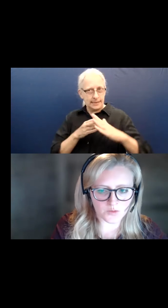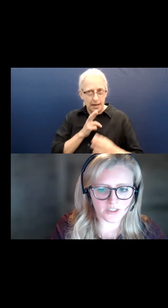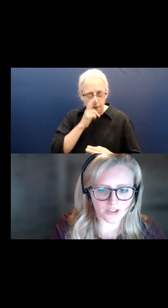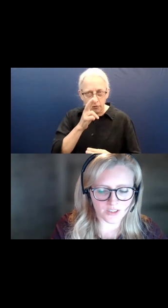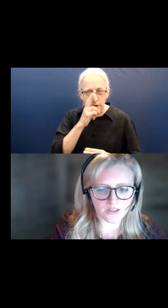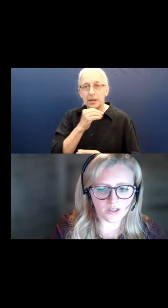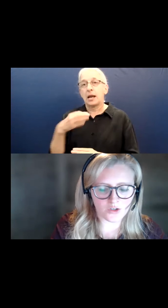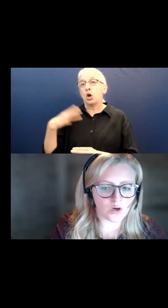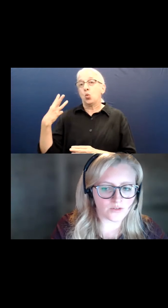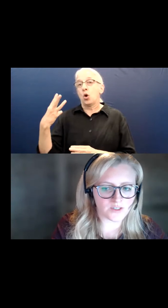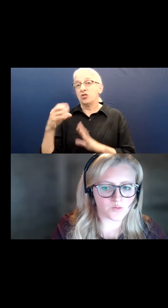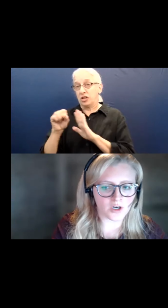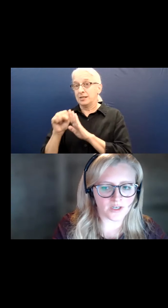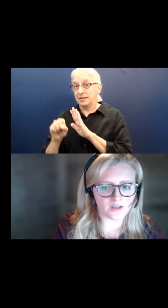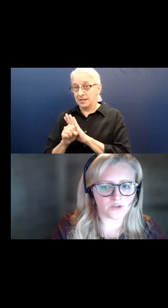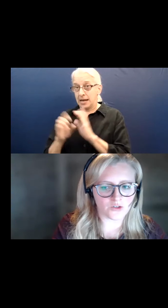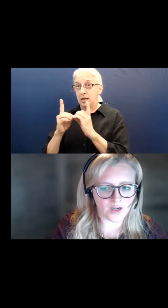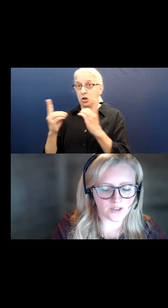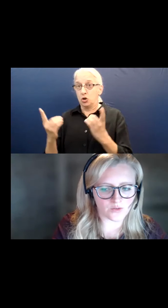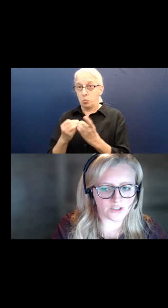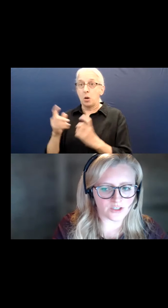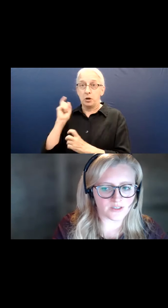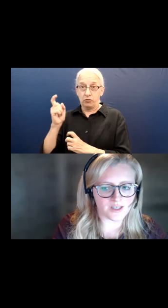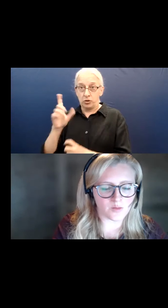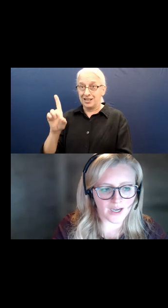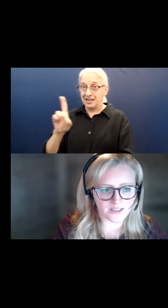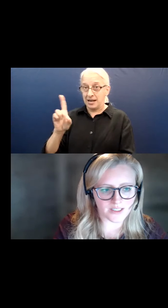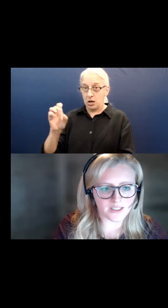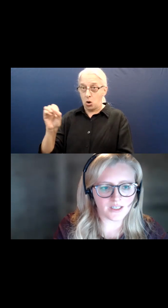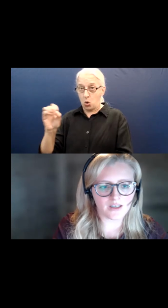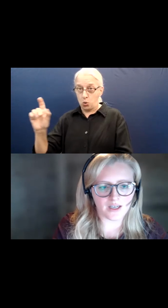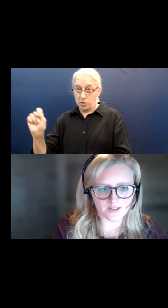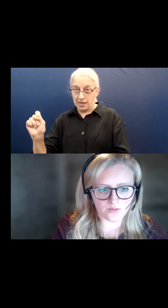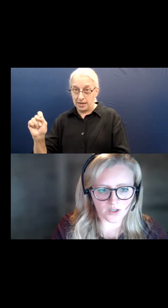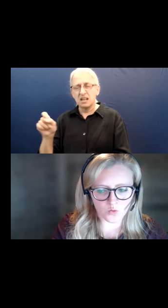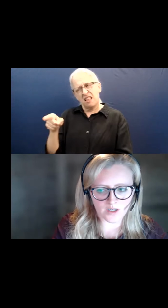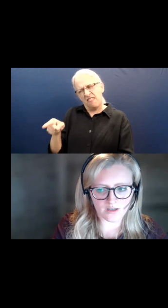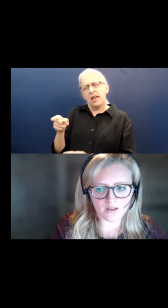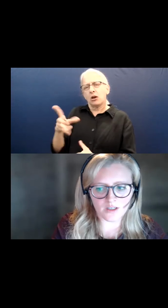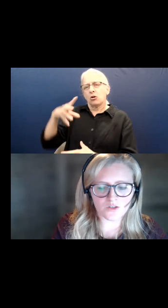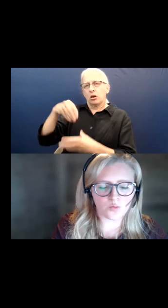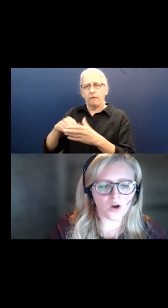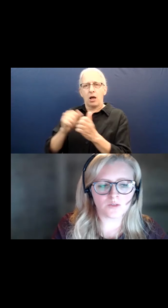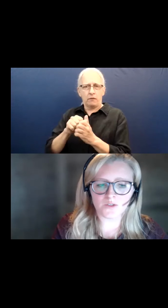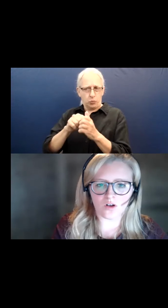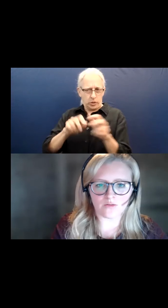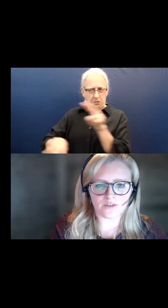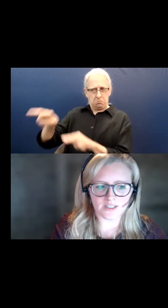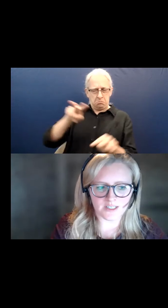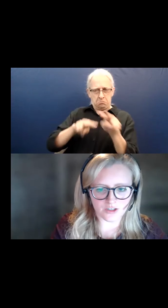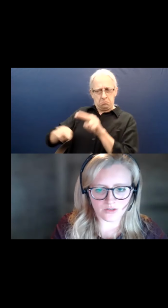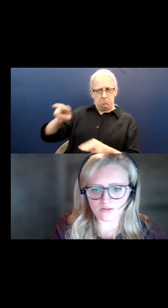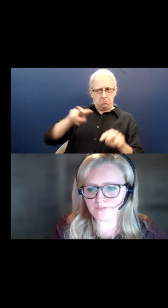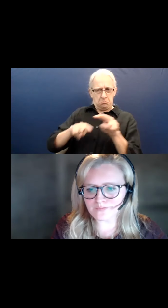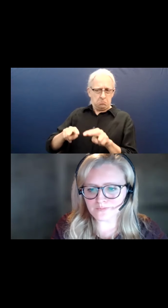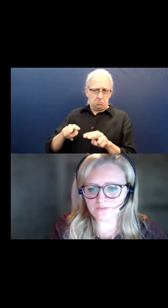of Transportation, who oversees permitting for traffic revisions impacting SR 520, to problem solve